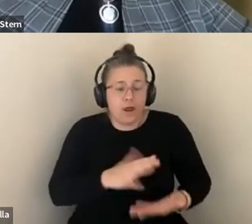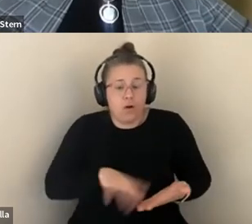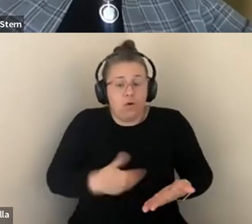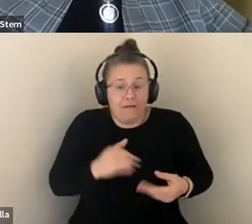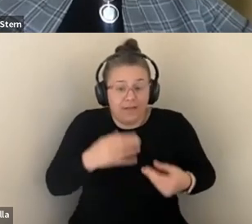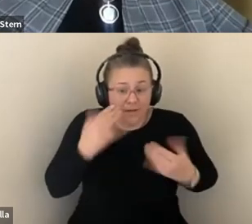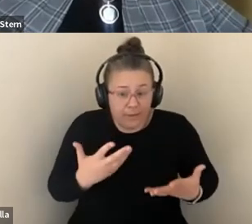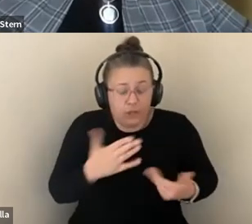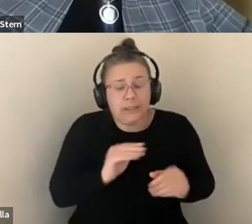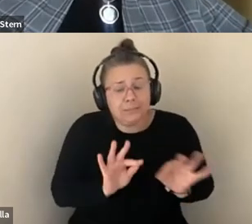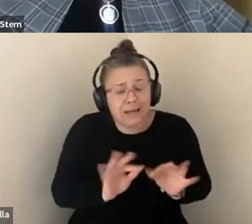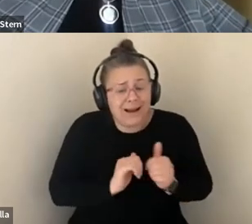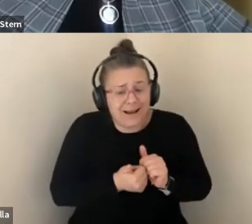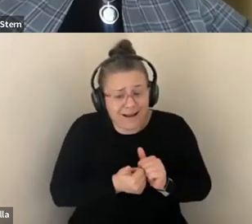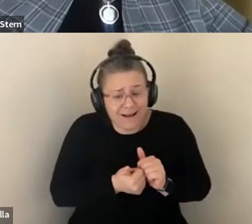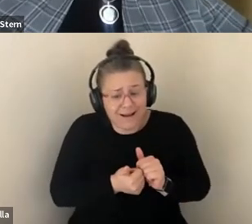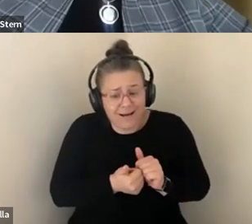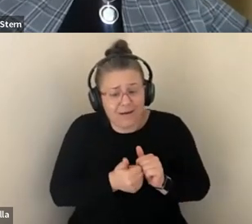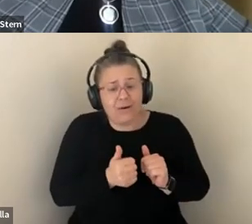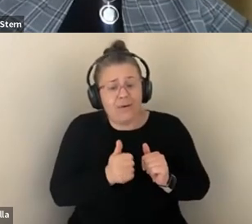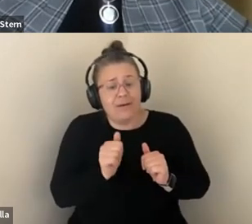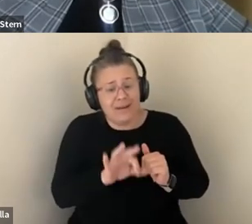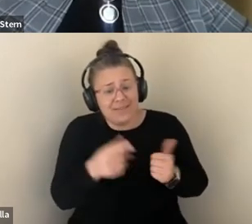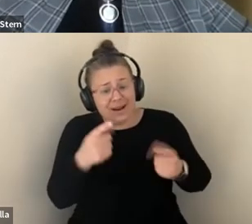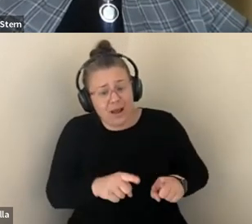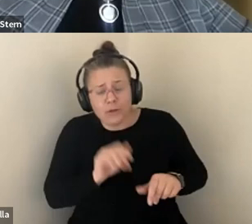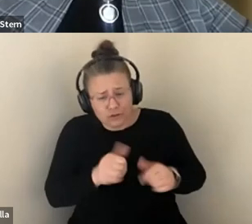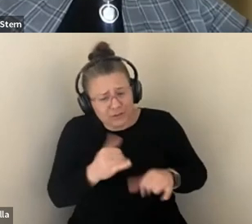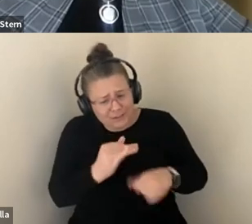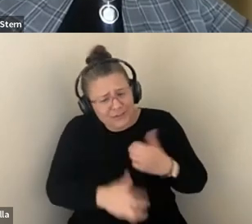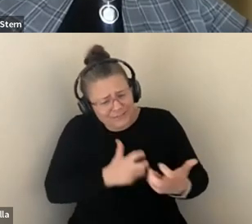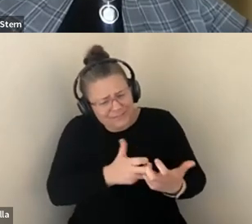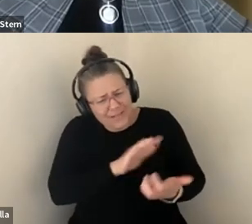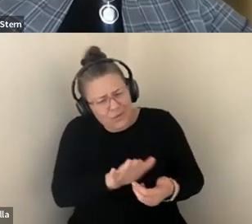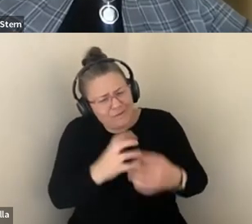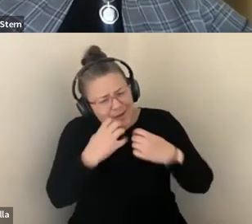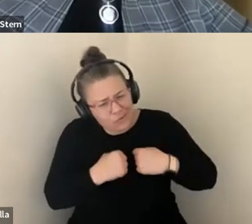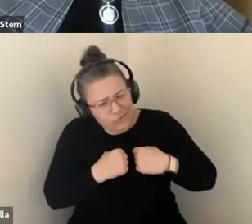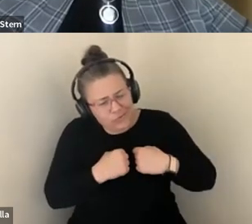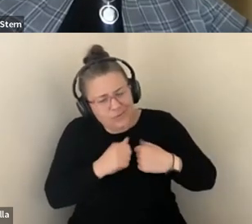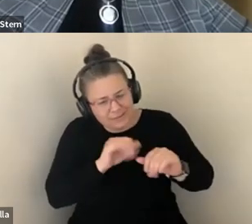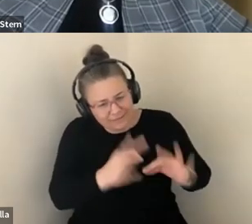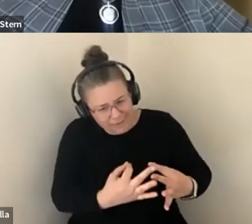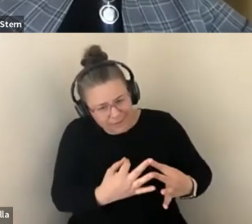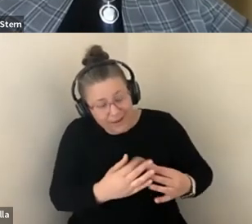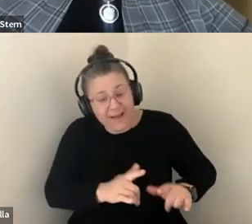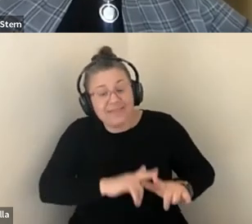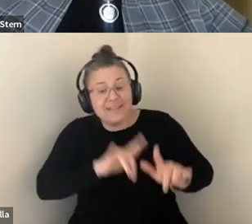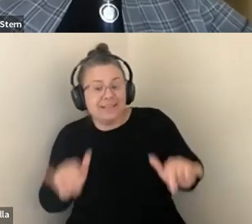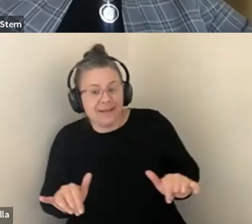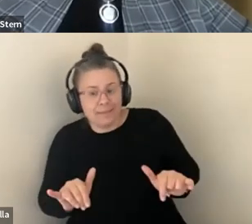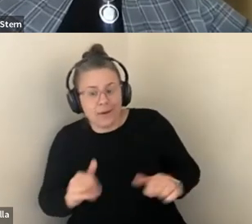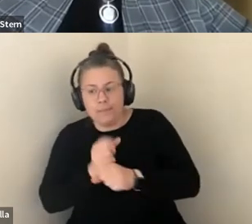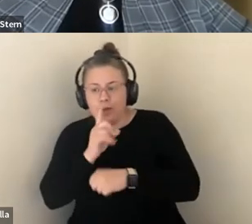family. But that rests on the idea that society will support that, that there are resources available to make that lived